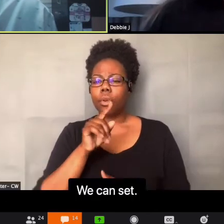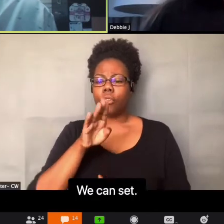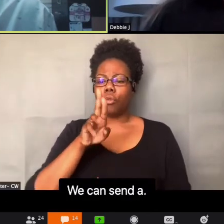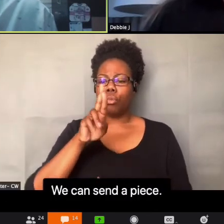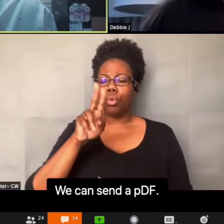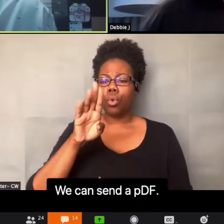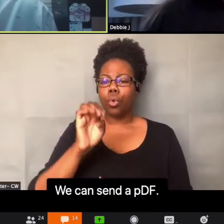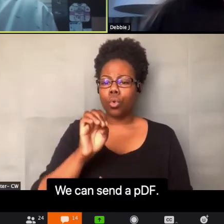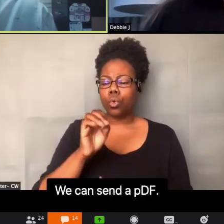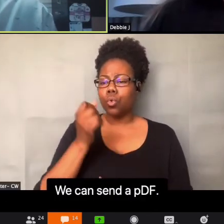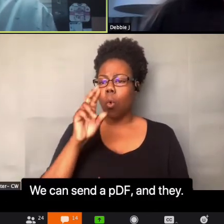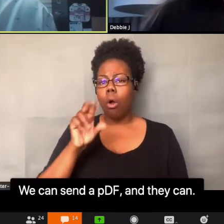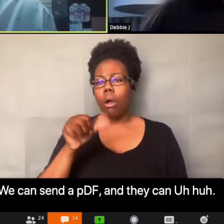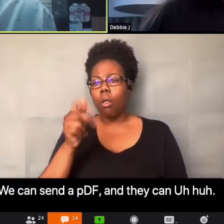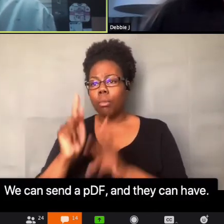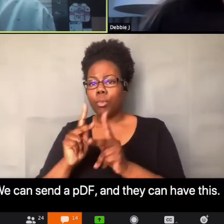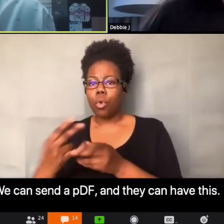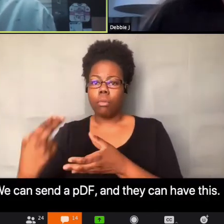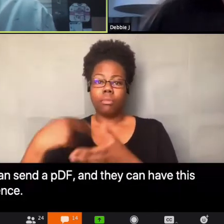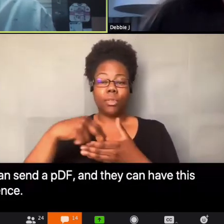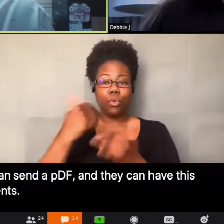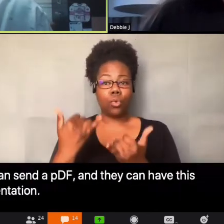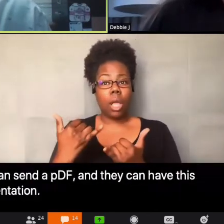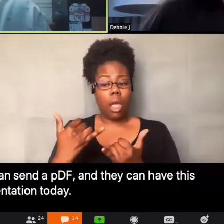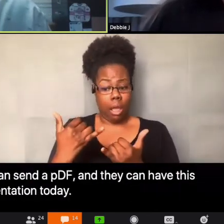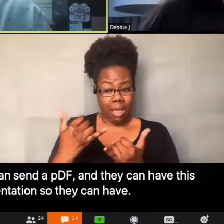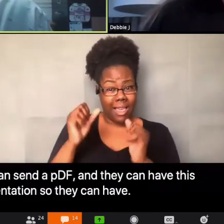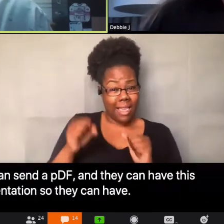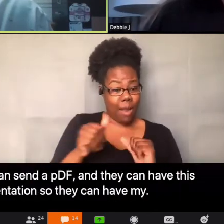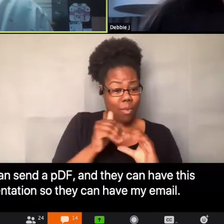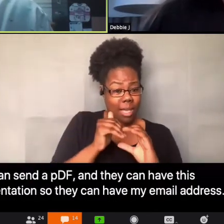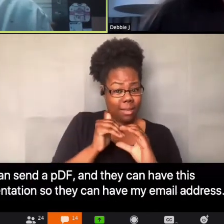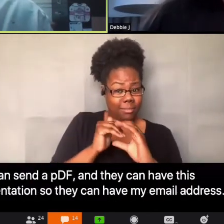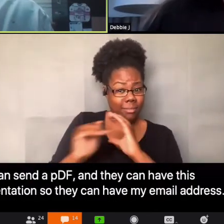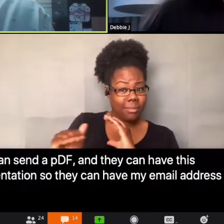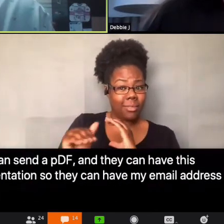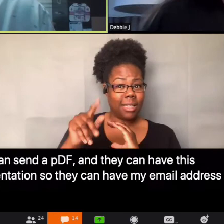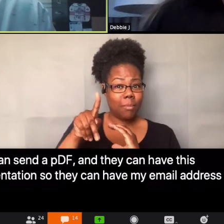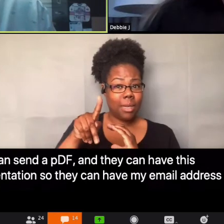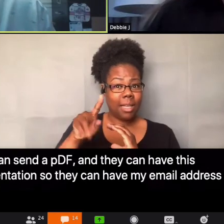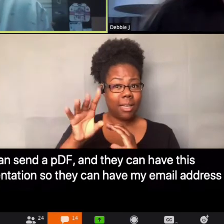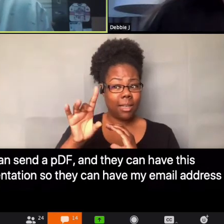a PDF and they can have this presentation, so they can have my email address as well.